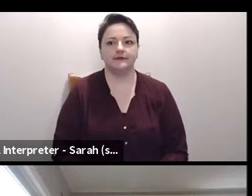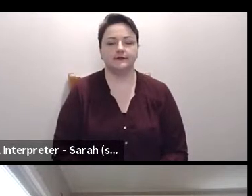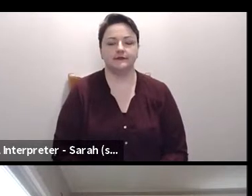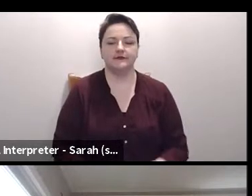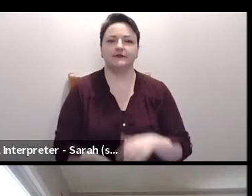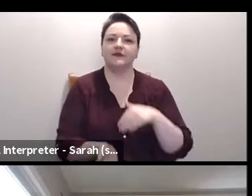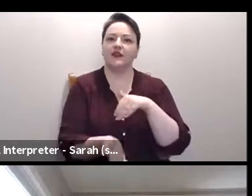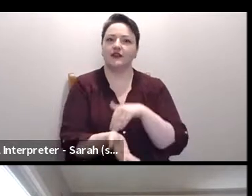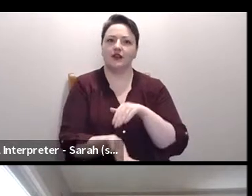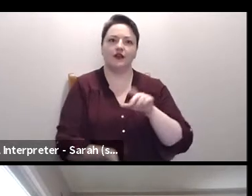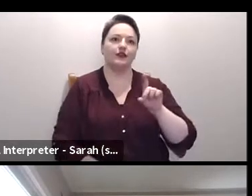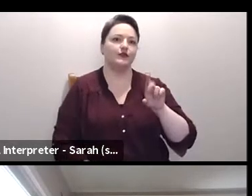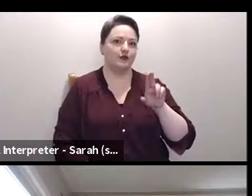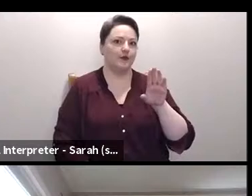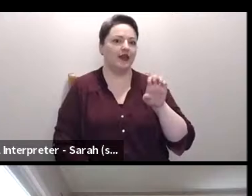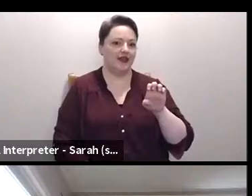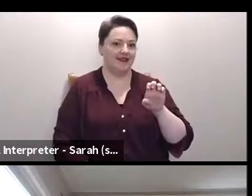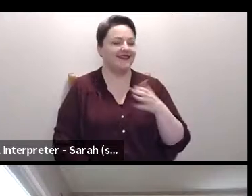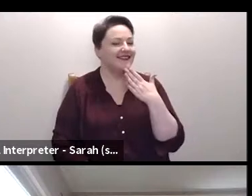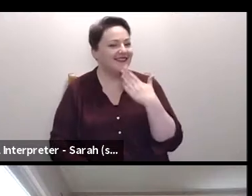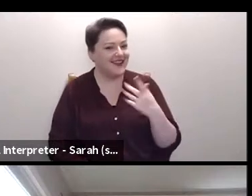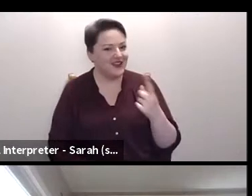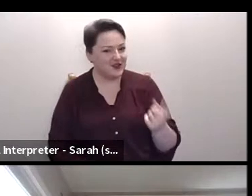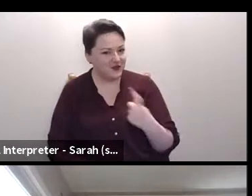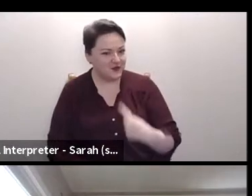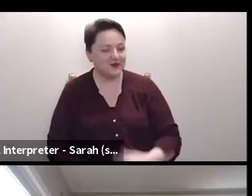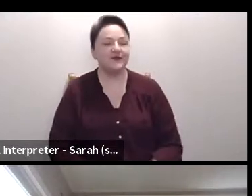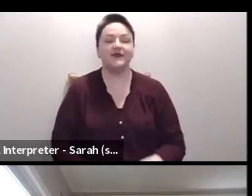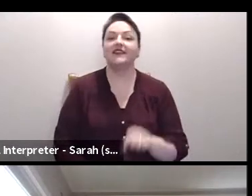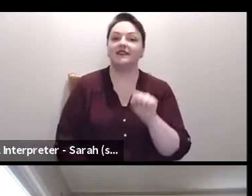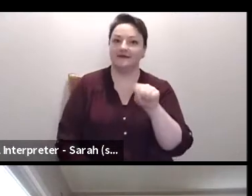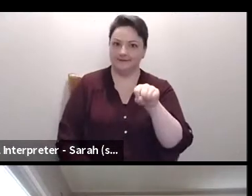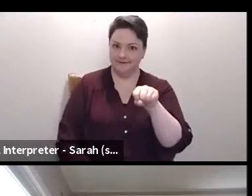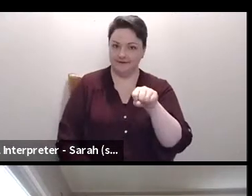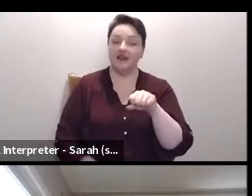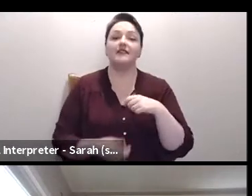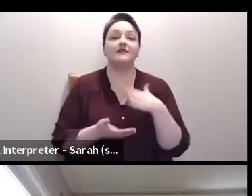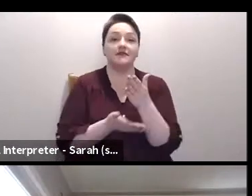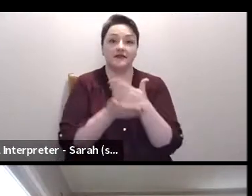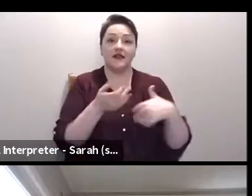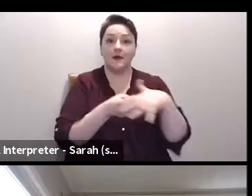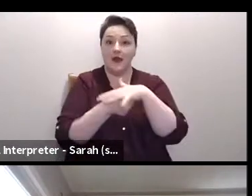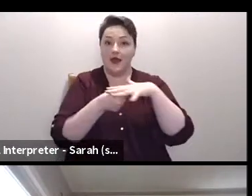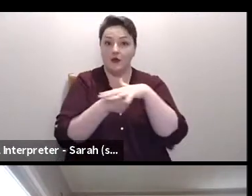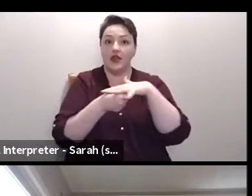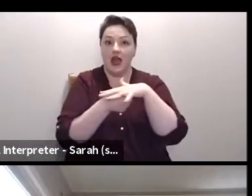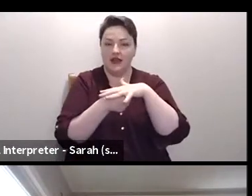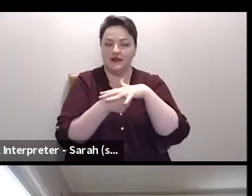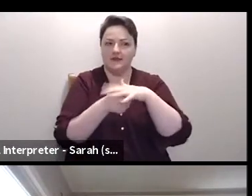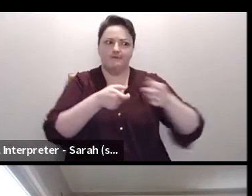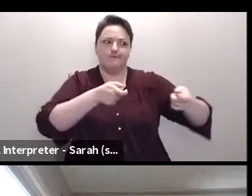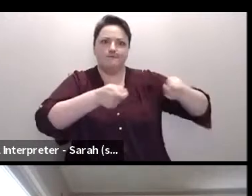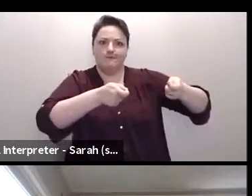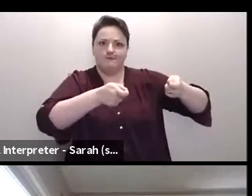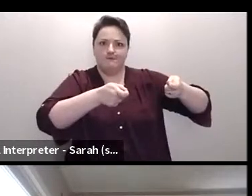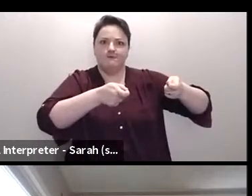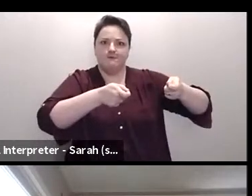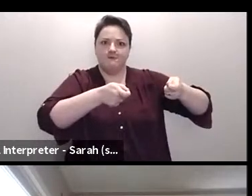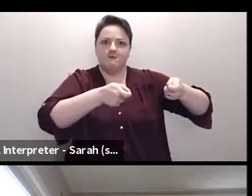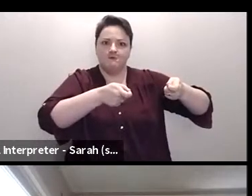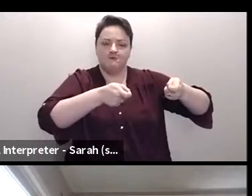So thank you very much for the question. Yes, there have been places that have managed this much better than we